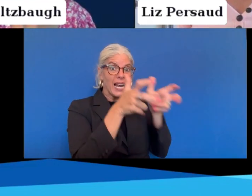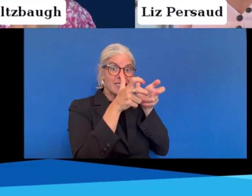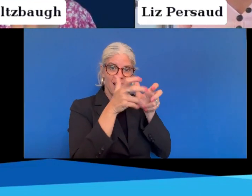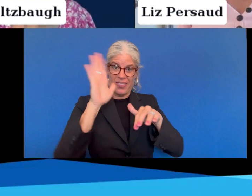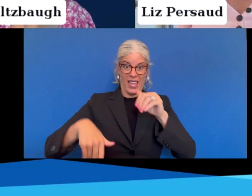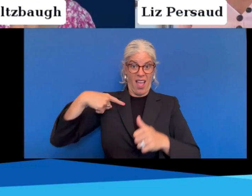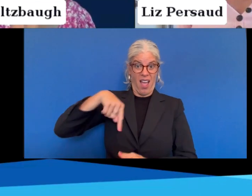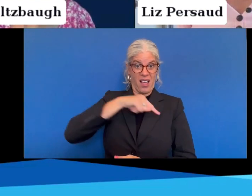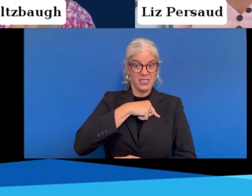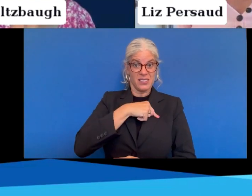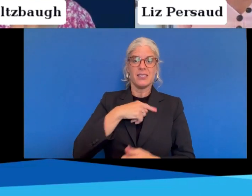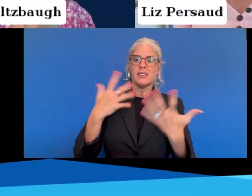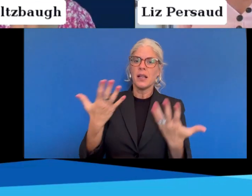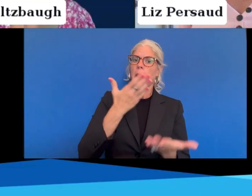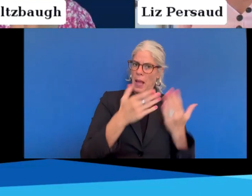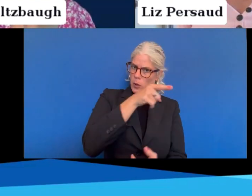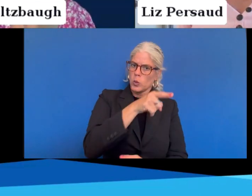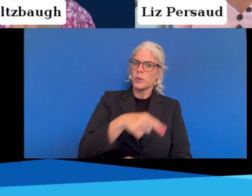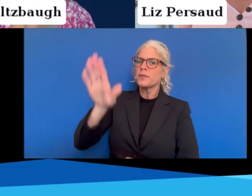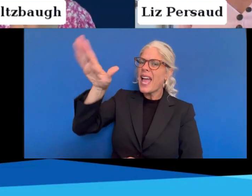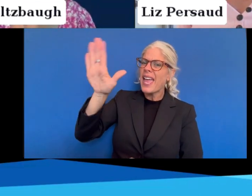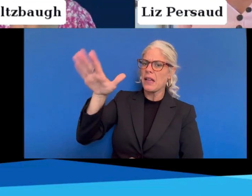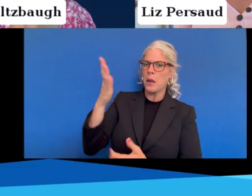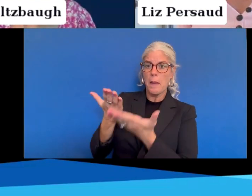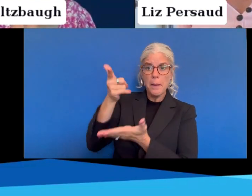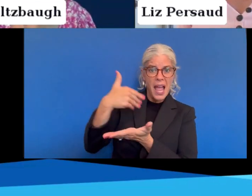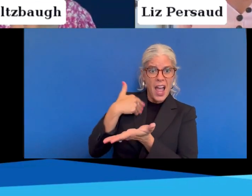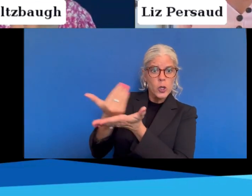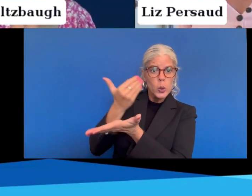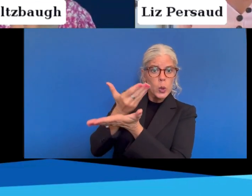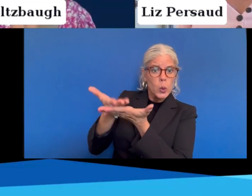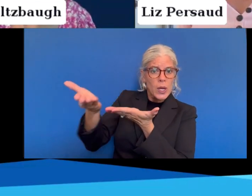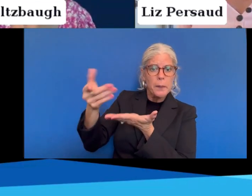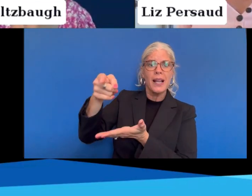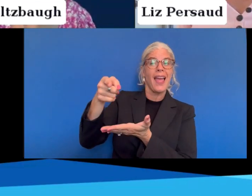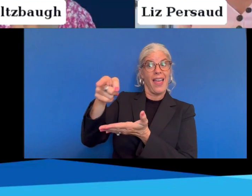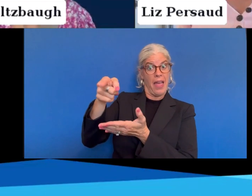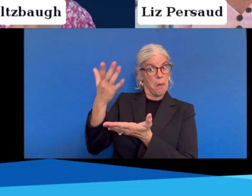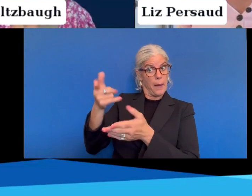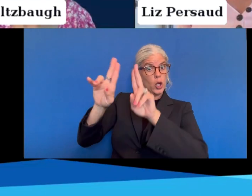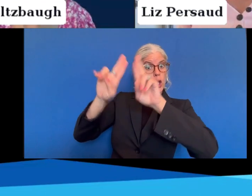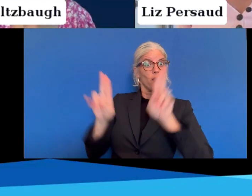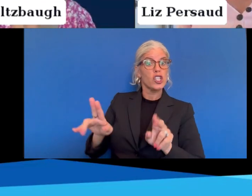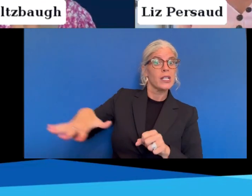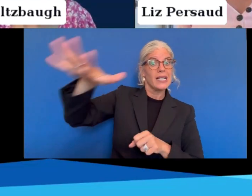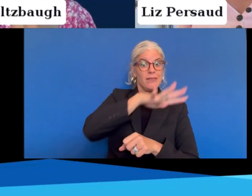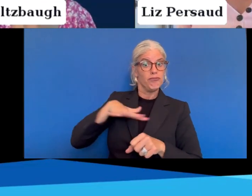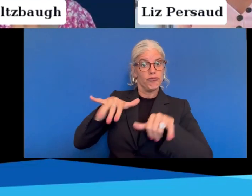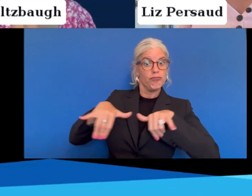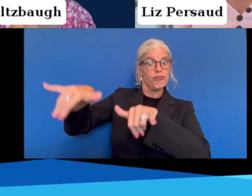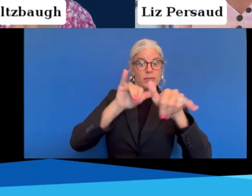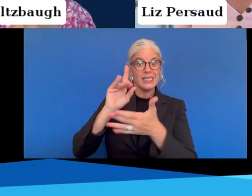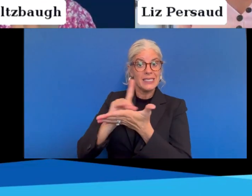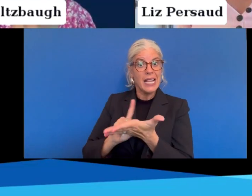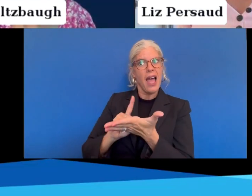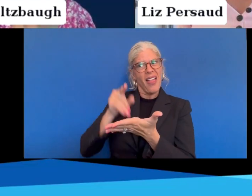and those in the medical community whose voices will be listened to more than us, is to say, hey,